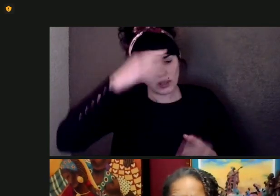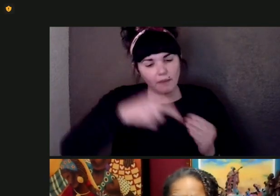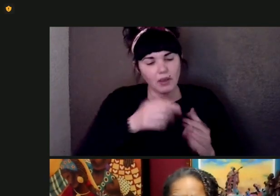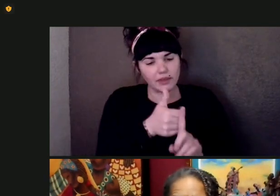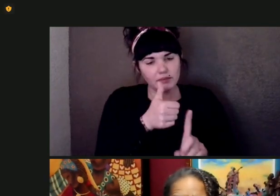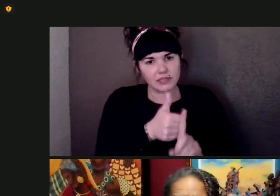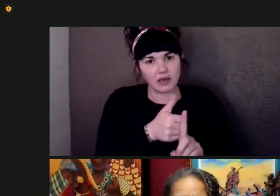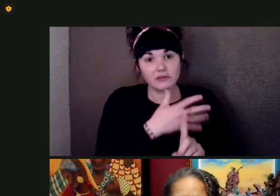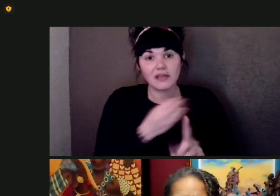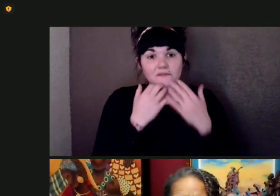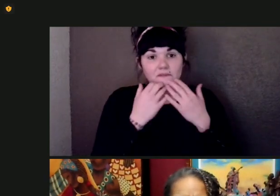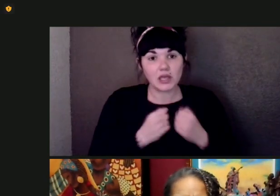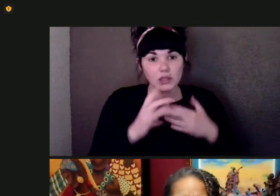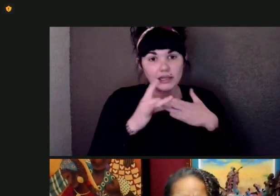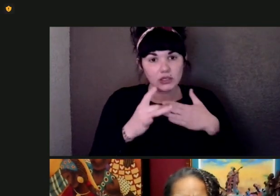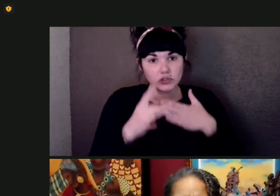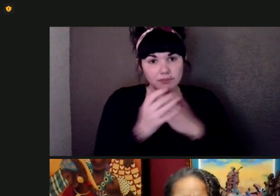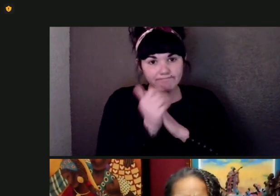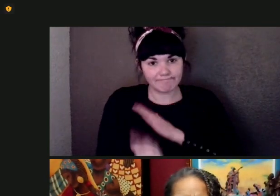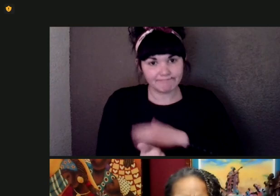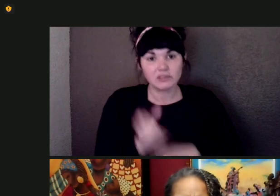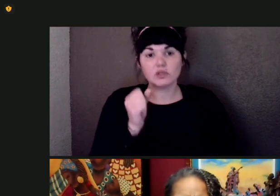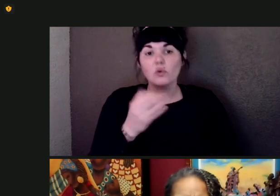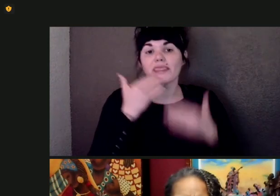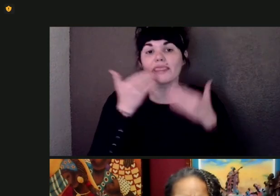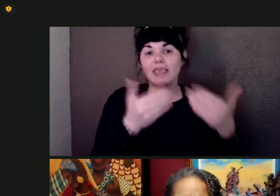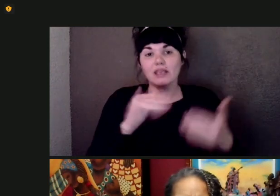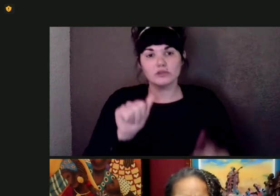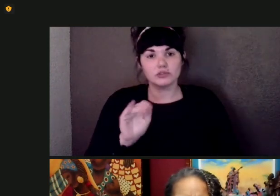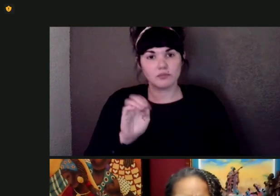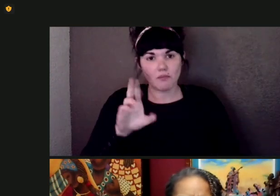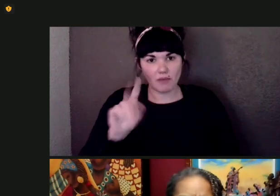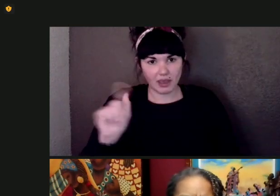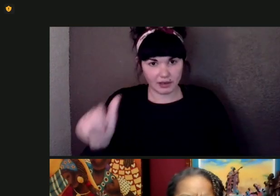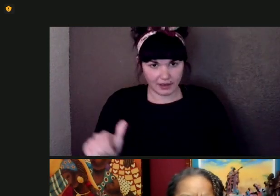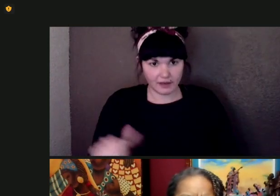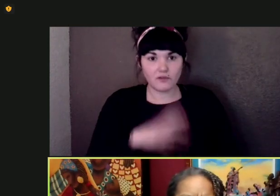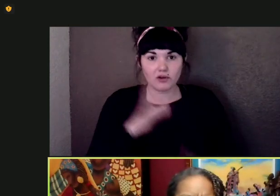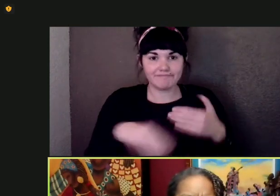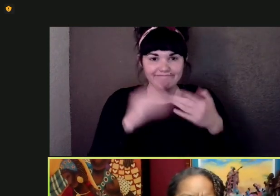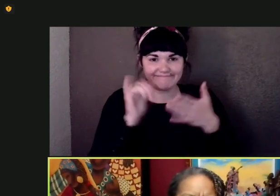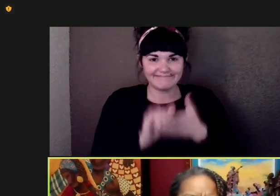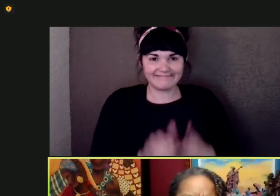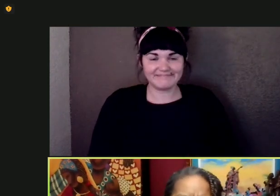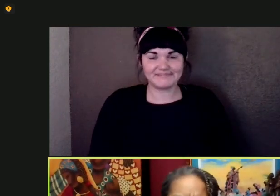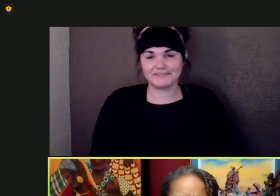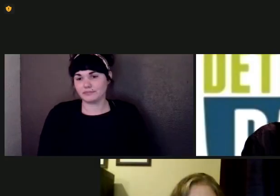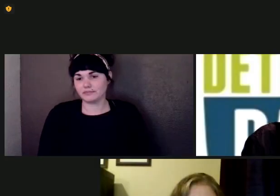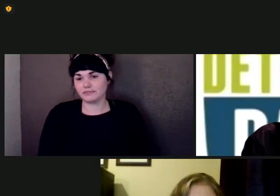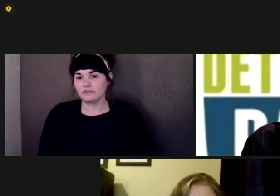leadership skillsets. So thank you, Jometa for making sure I put that in there. Great. Christine.